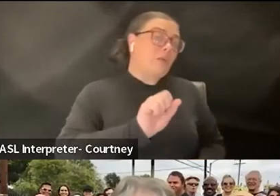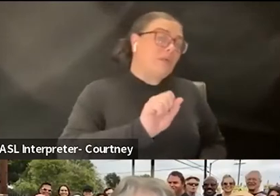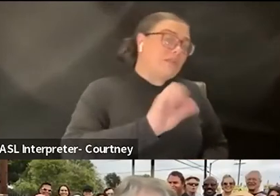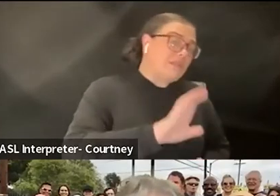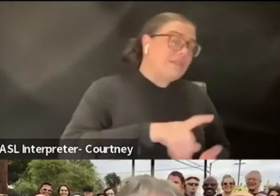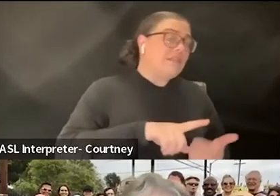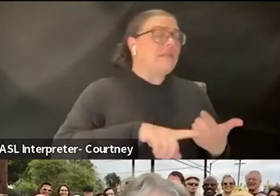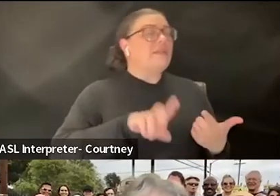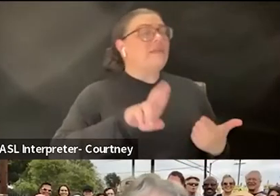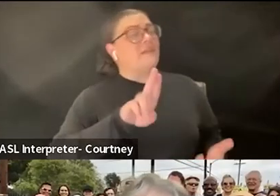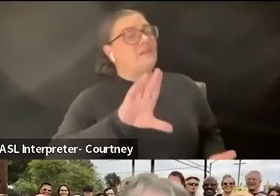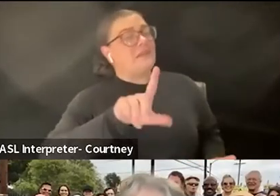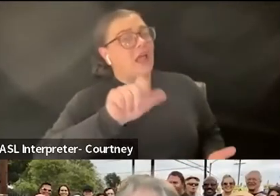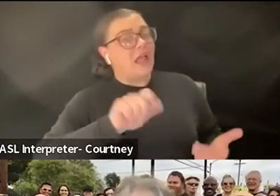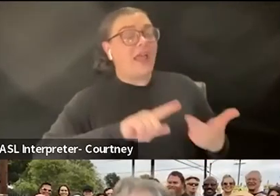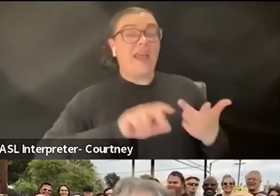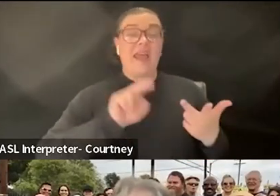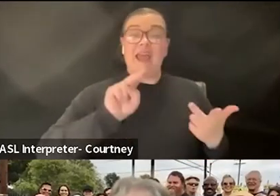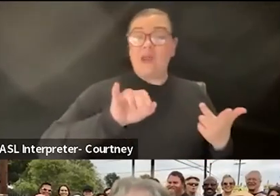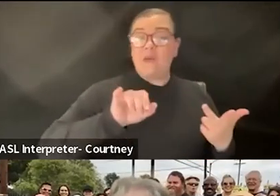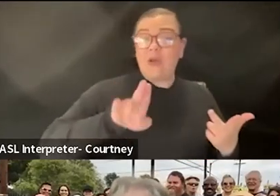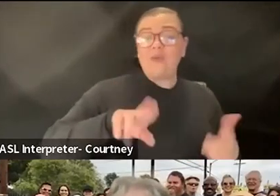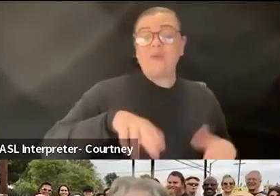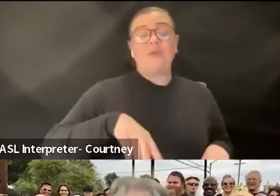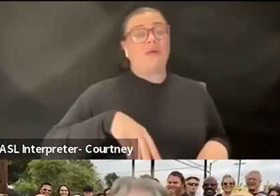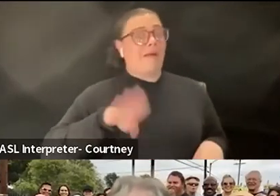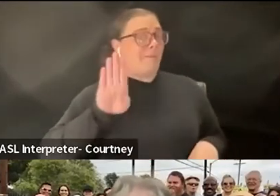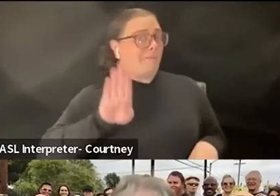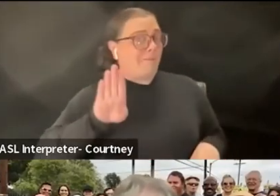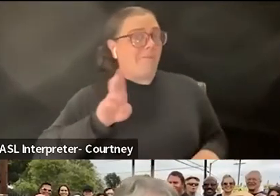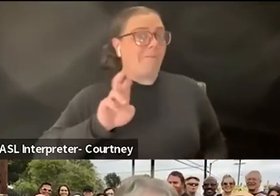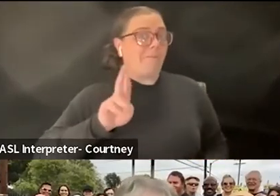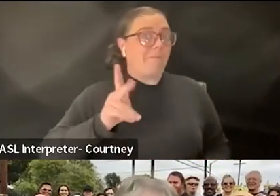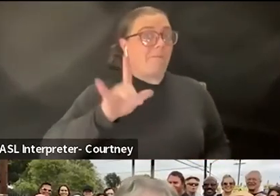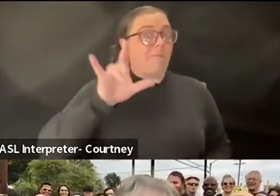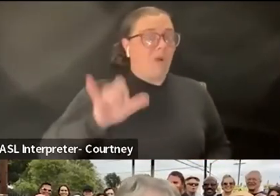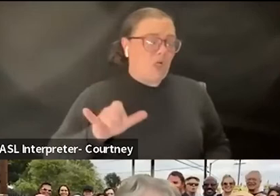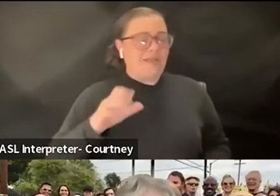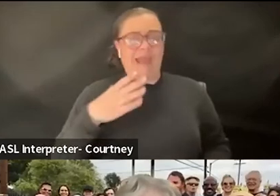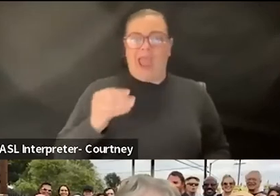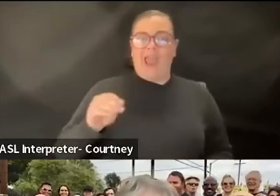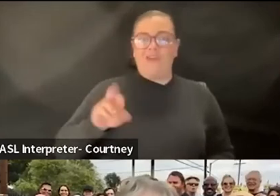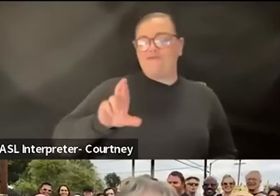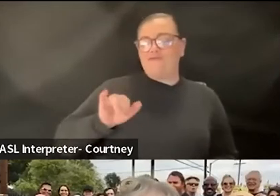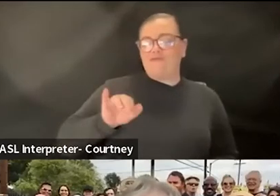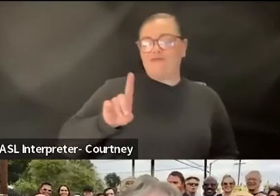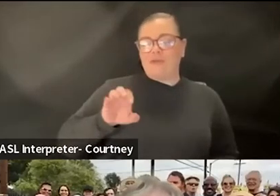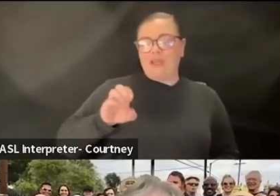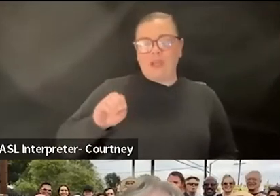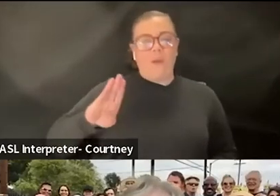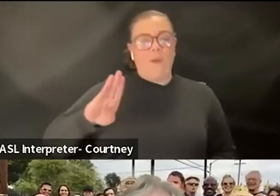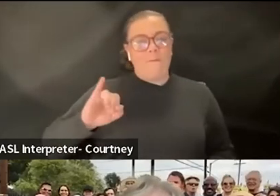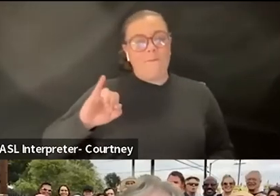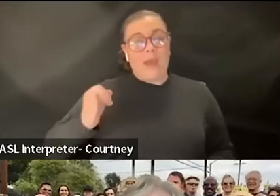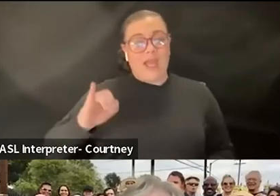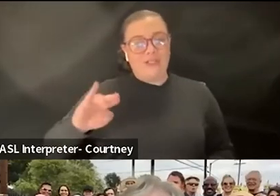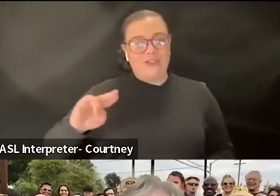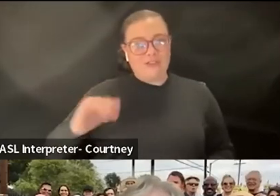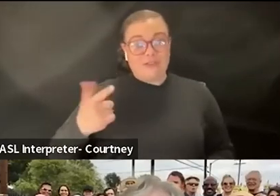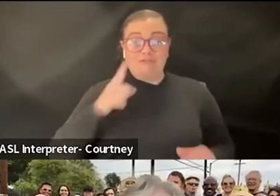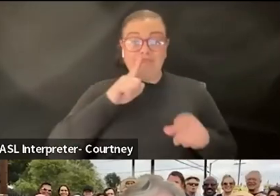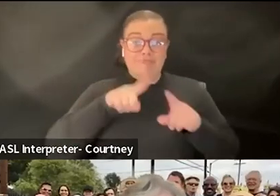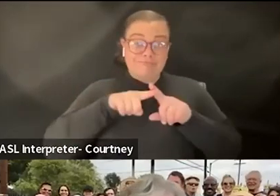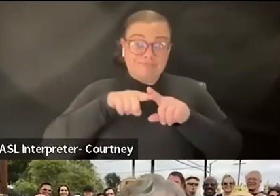NYU, Berkeley, and Radio Beijing. What a cast of characters here. You all have so much experience, both